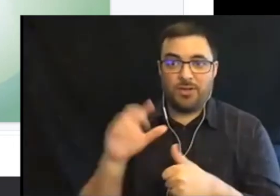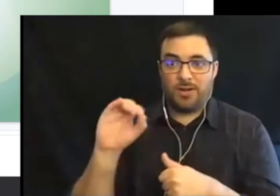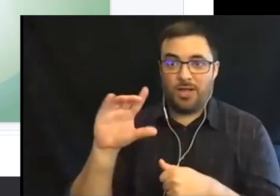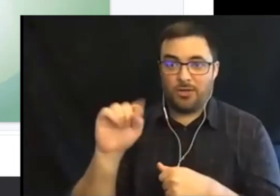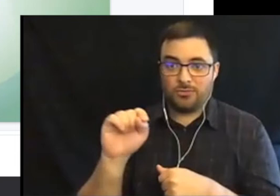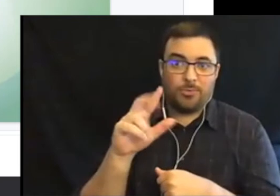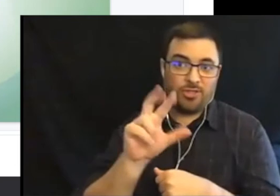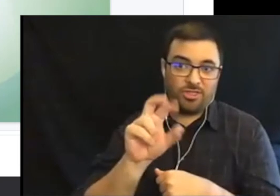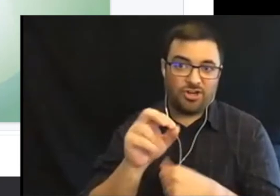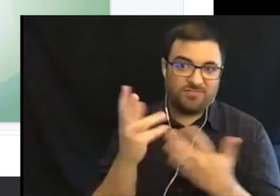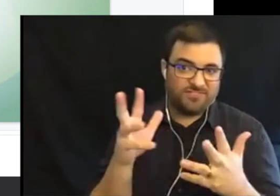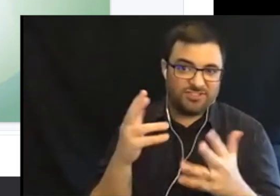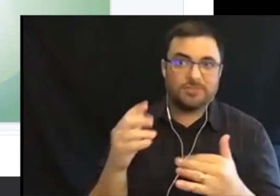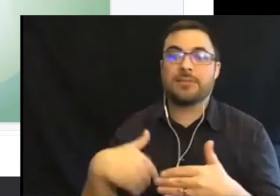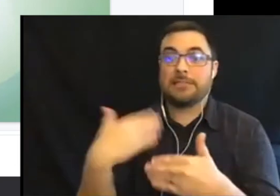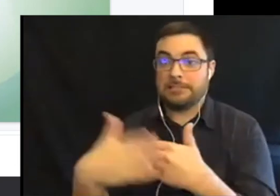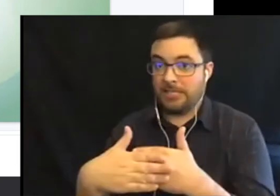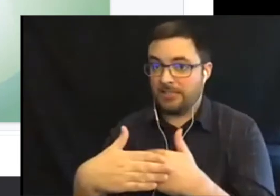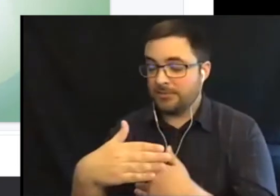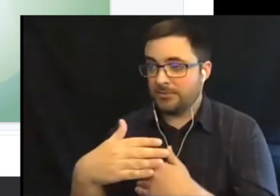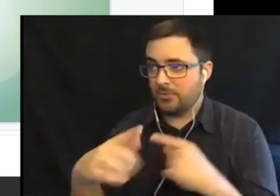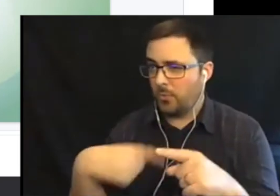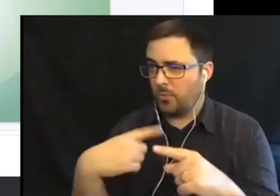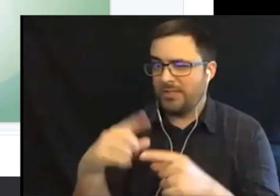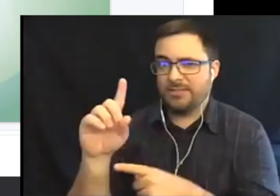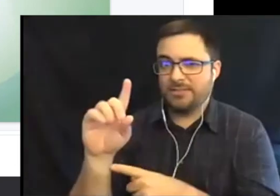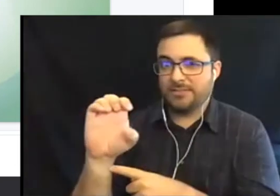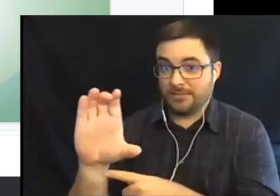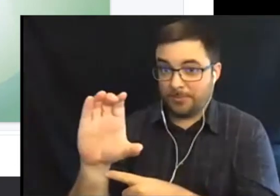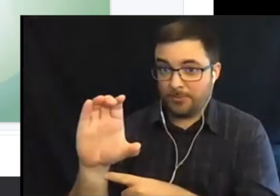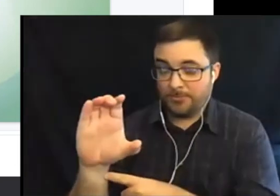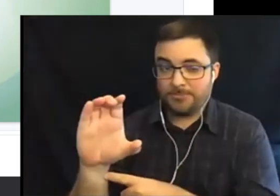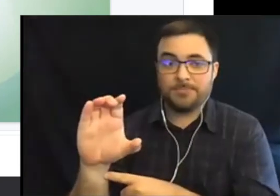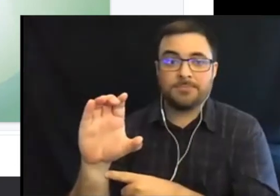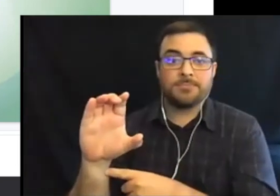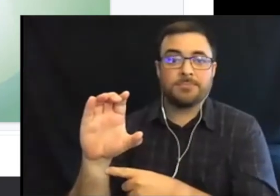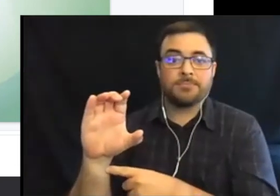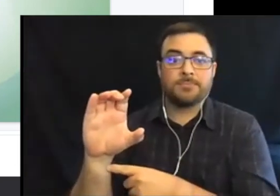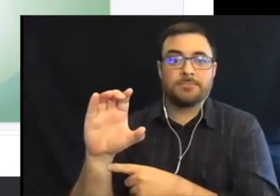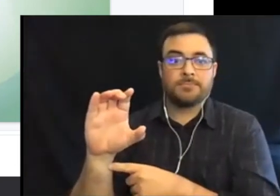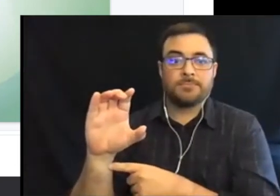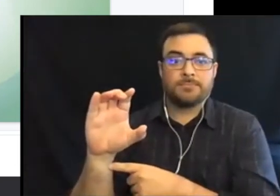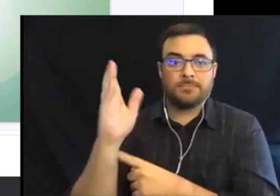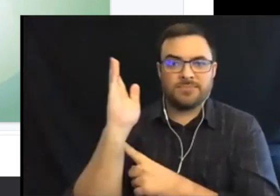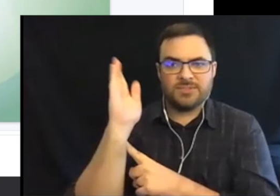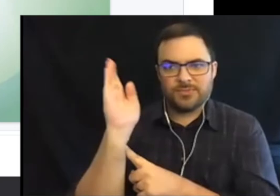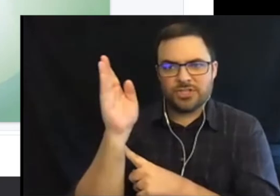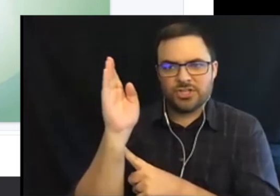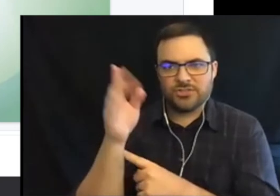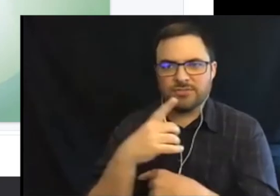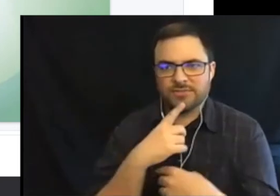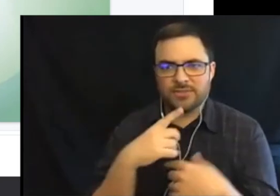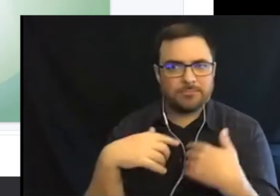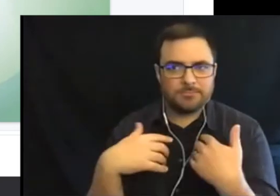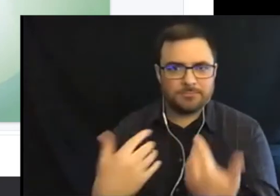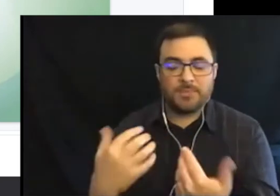30th. So our next one's coming up in December. And what the presenter has said, so